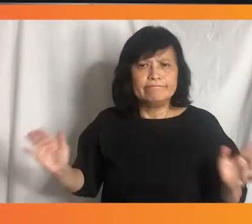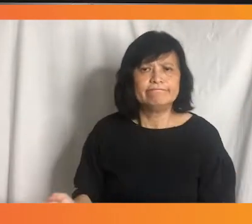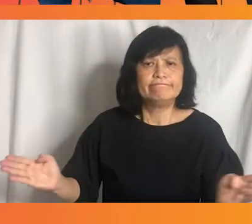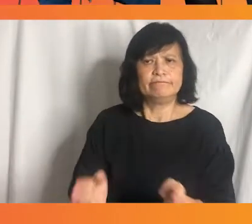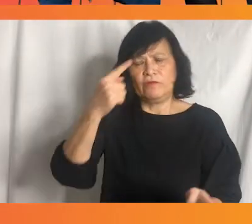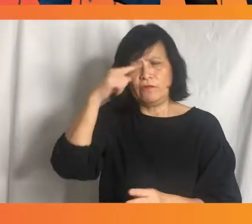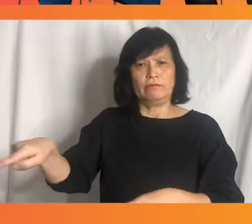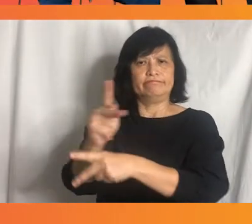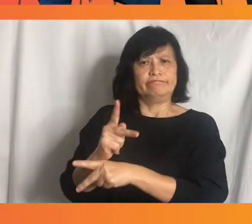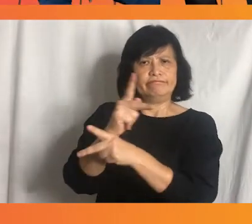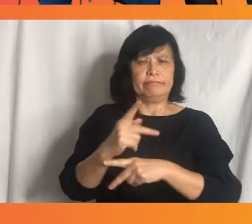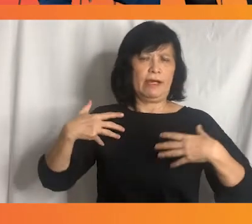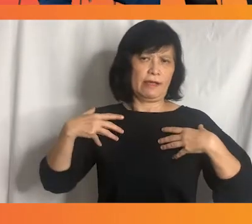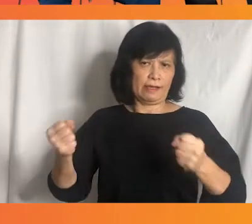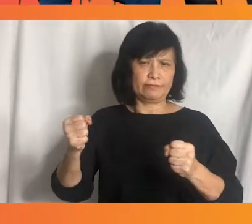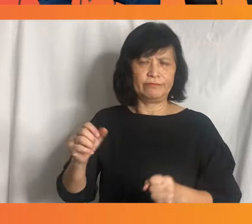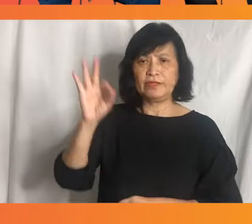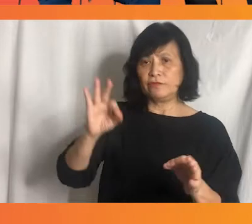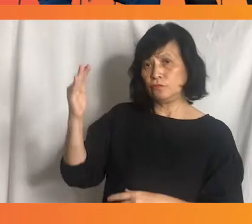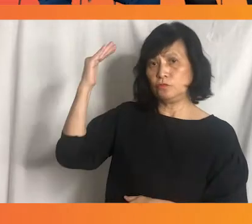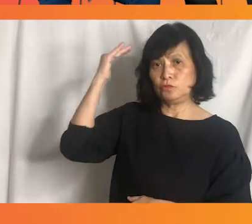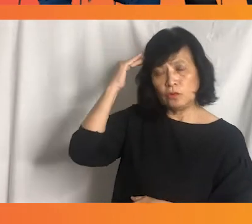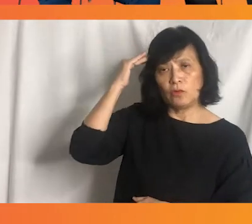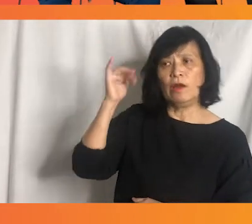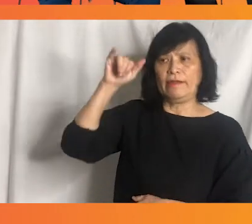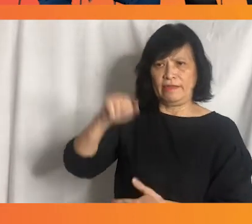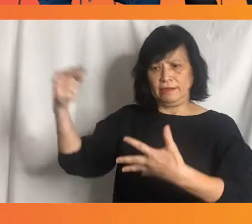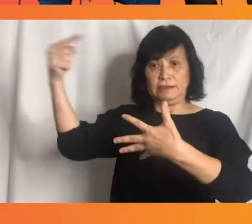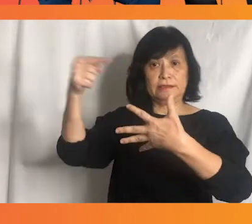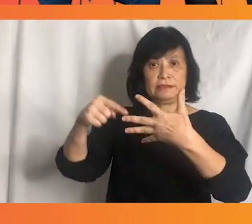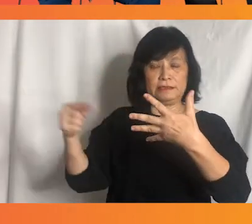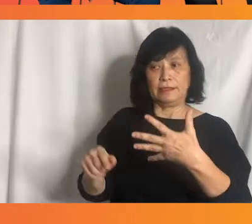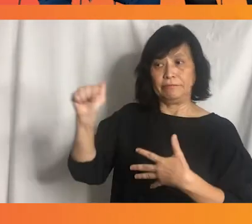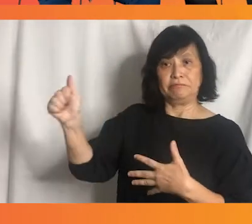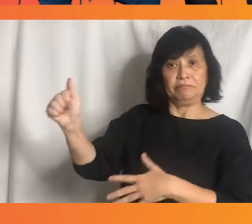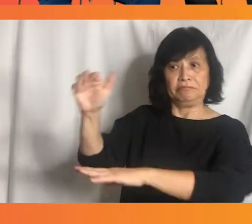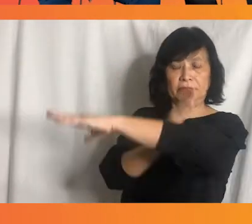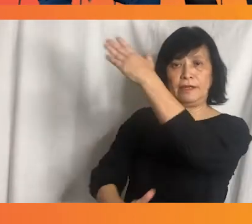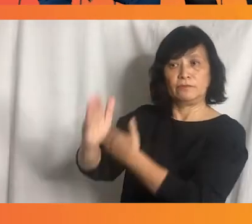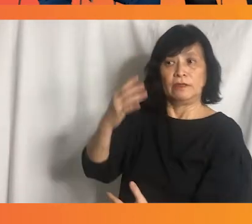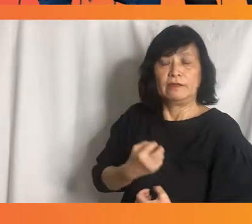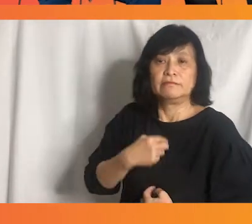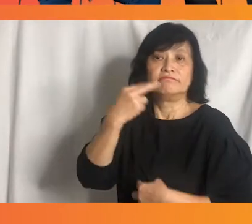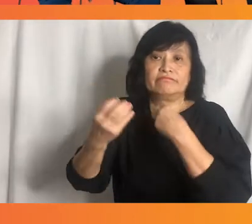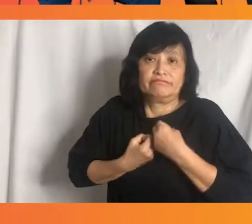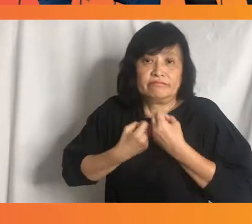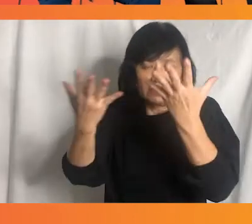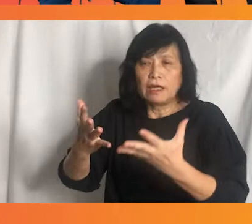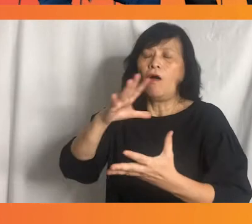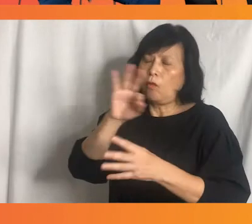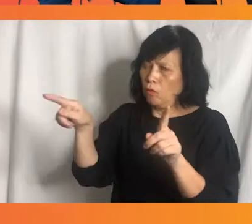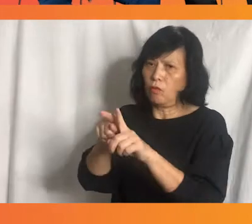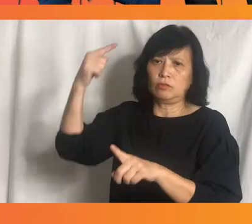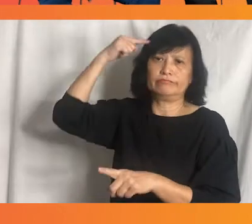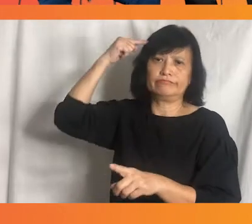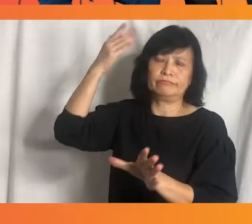health. If you have realized, these aspects brought up by the amputees is actually much more about the psychosocial